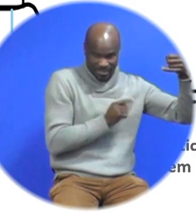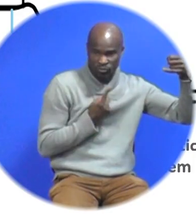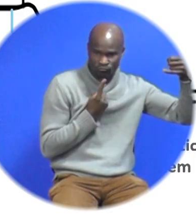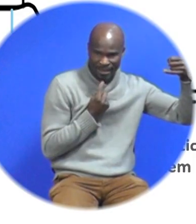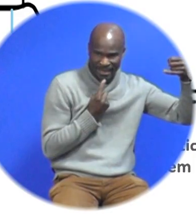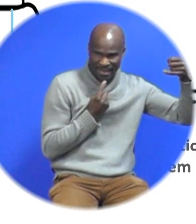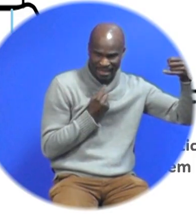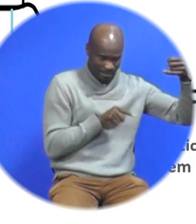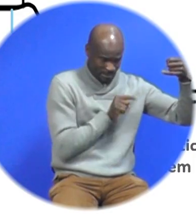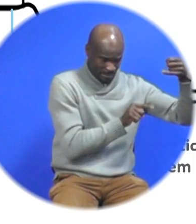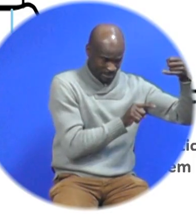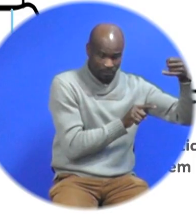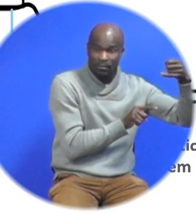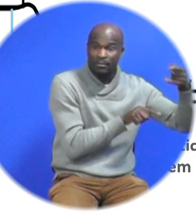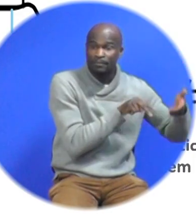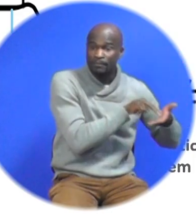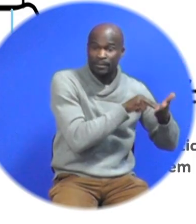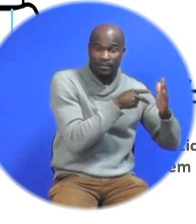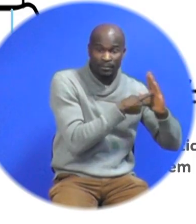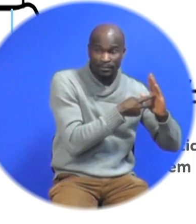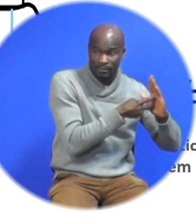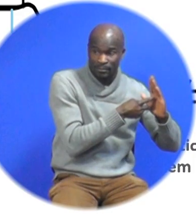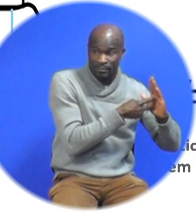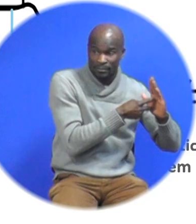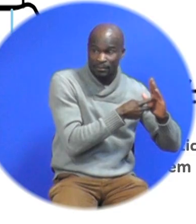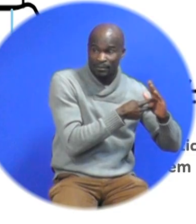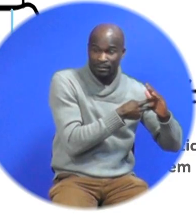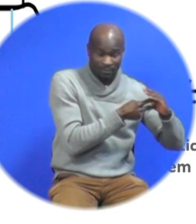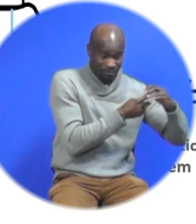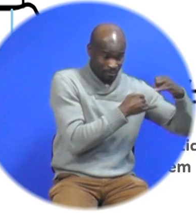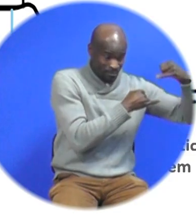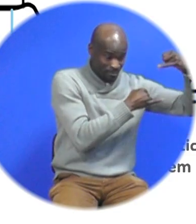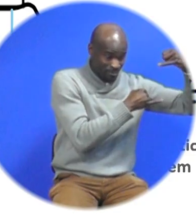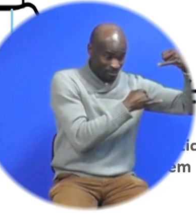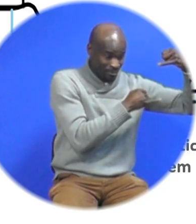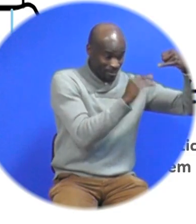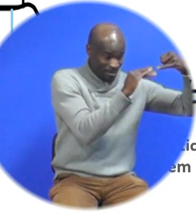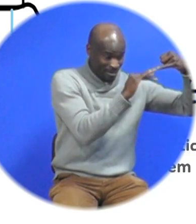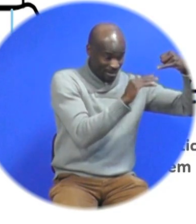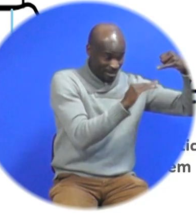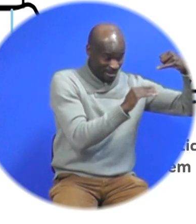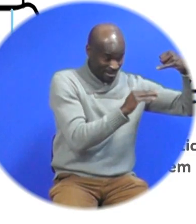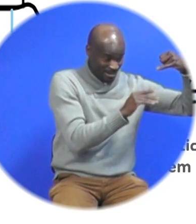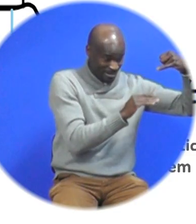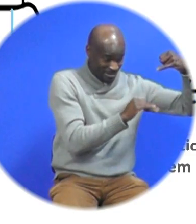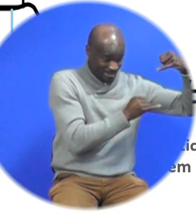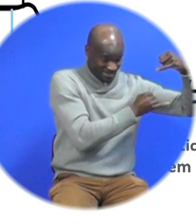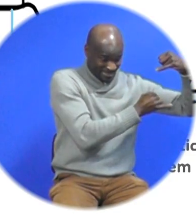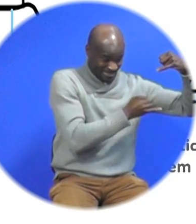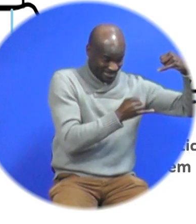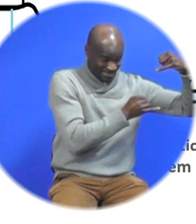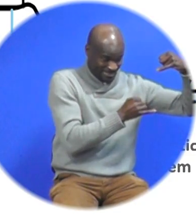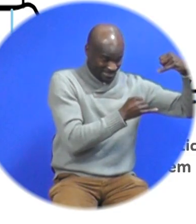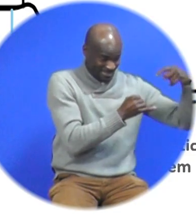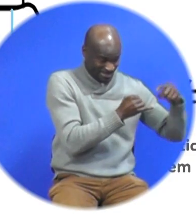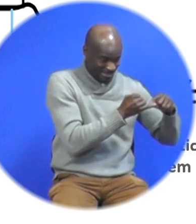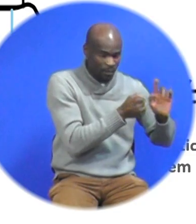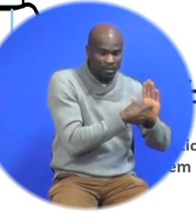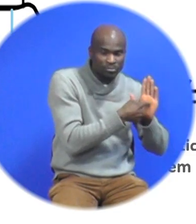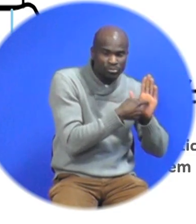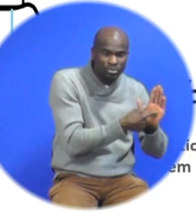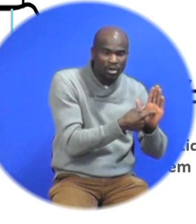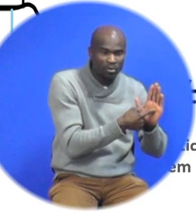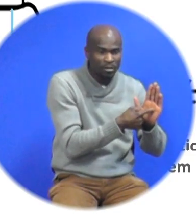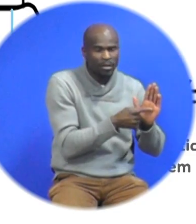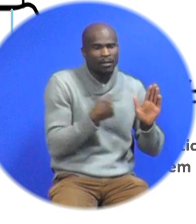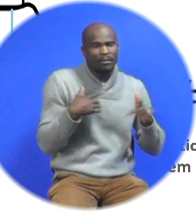lake level or river level where we have to have a certain amount of water above our water intakes for our water systems to